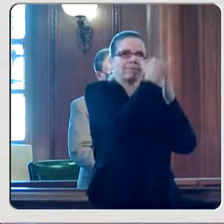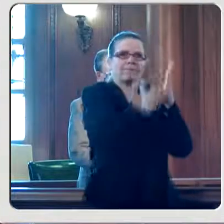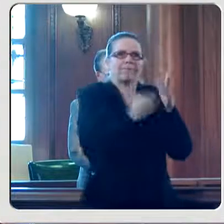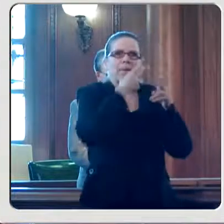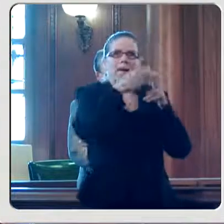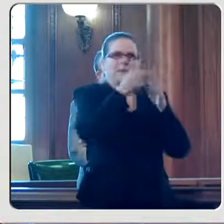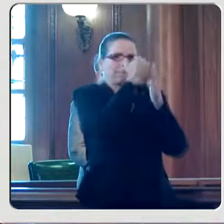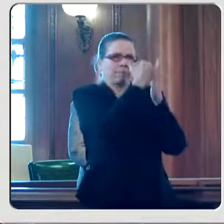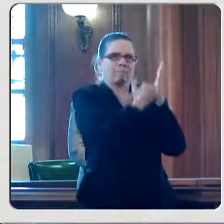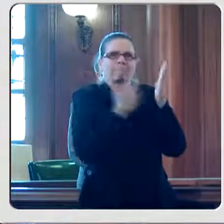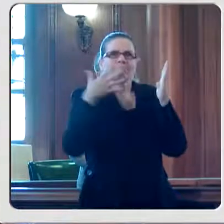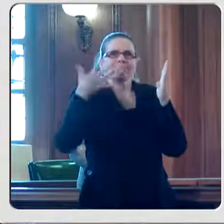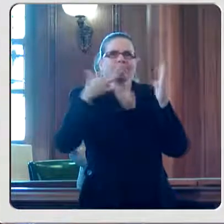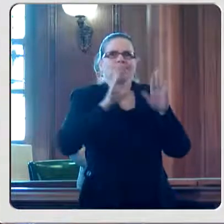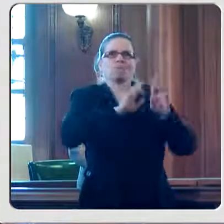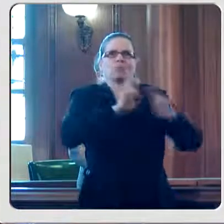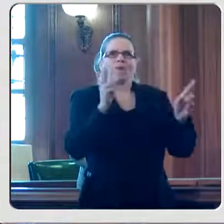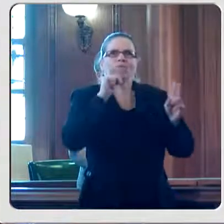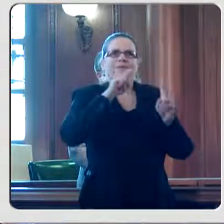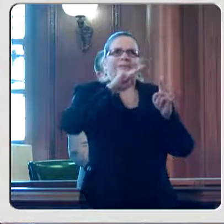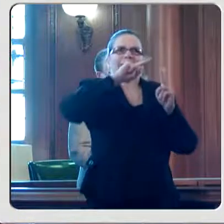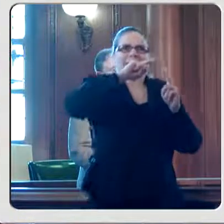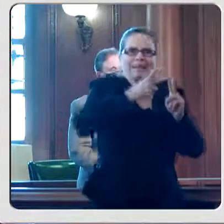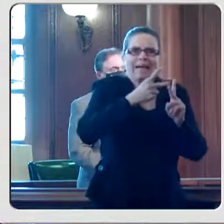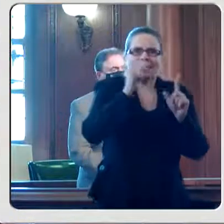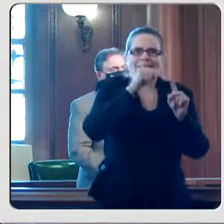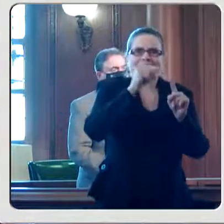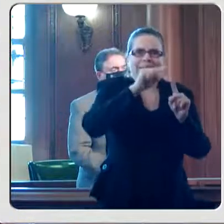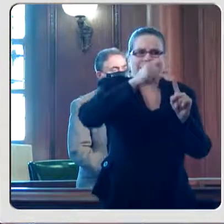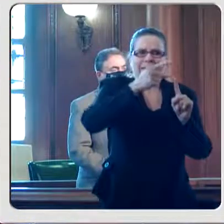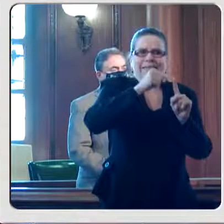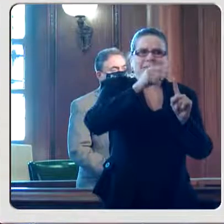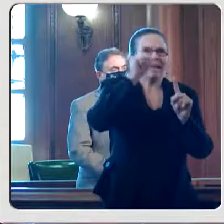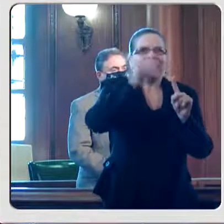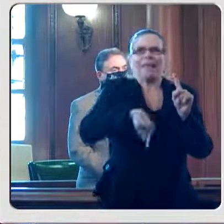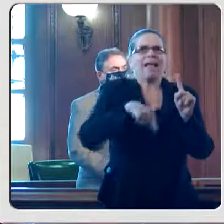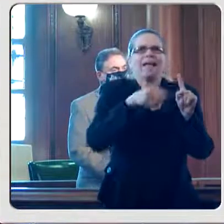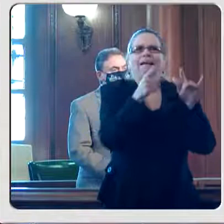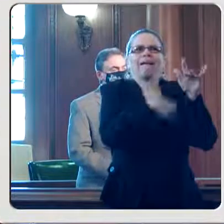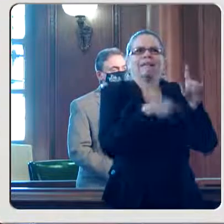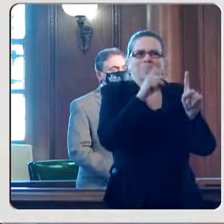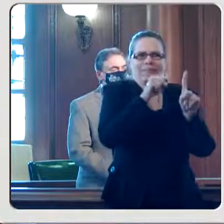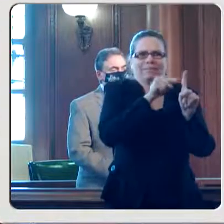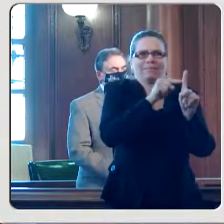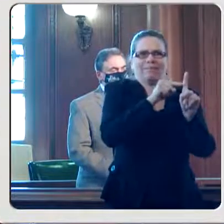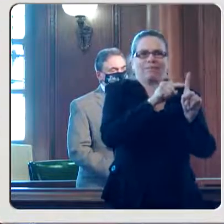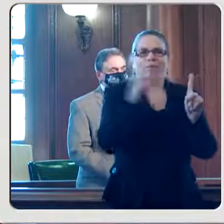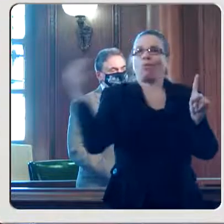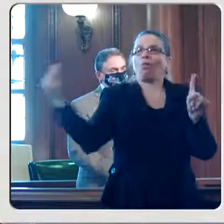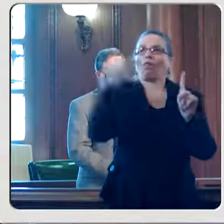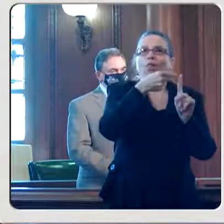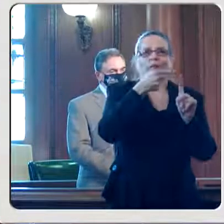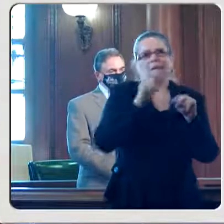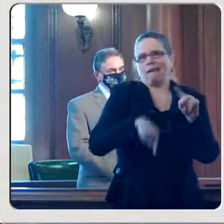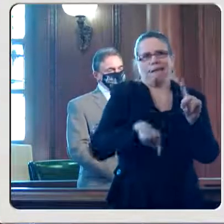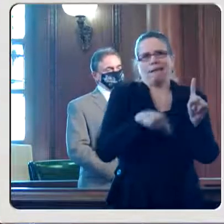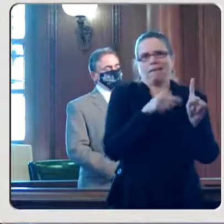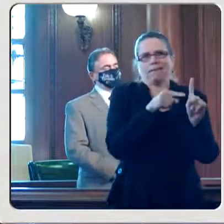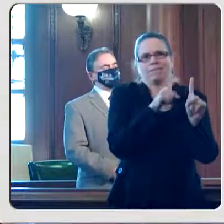time. This will be second dose only. What we do believe is that